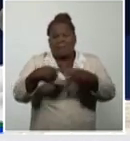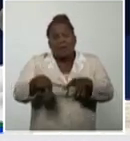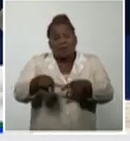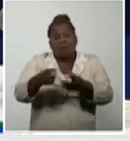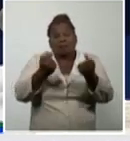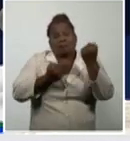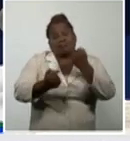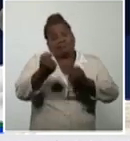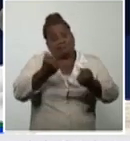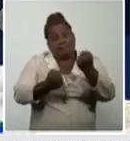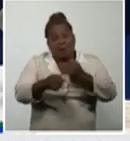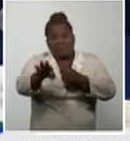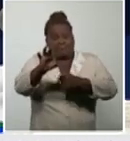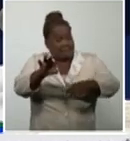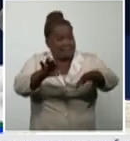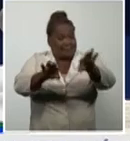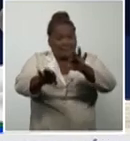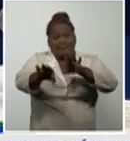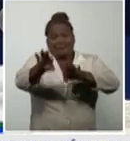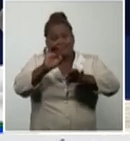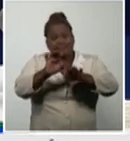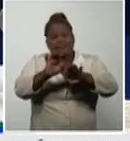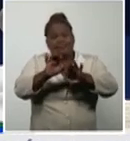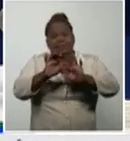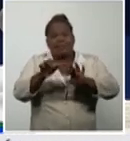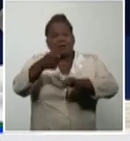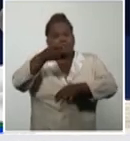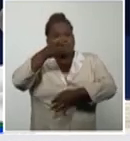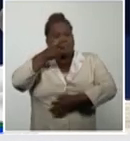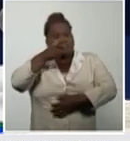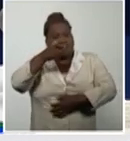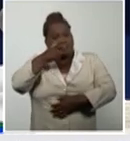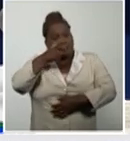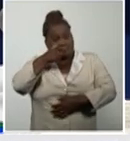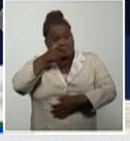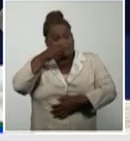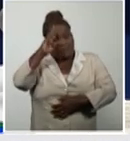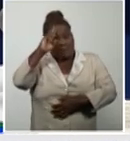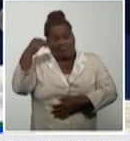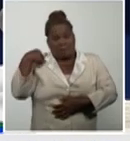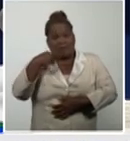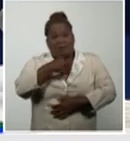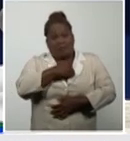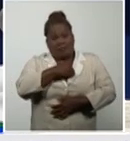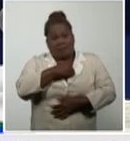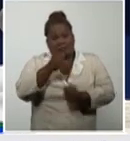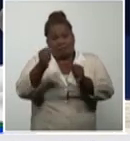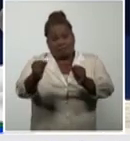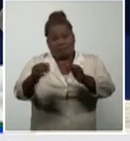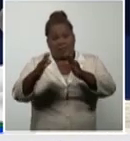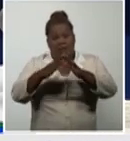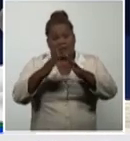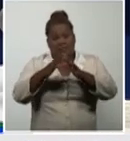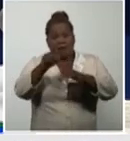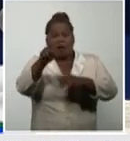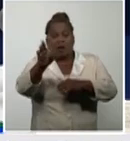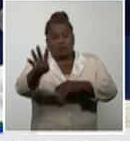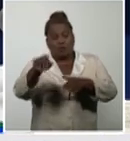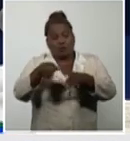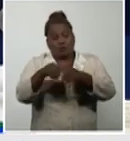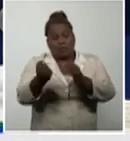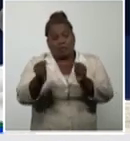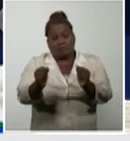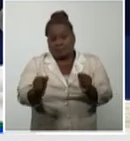their everyday activities, although among them there are some who are still under the strict surveillance that is kept